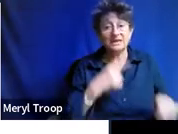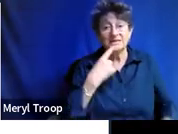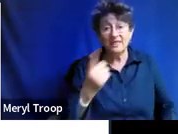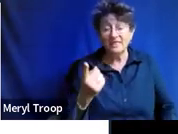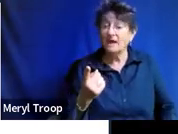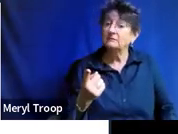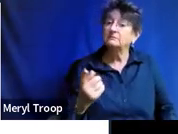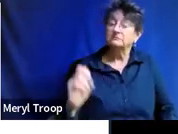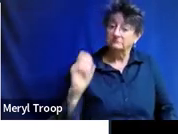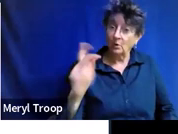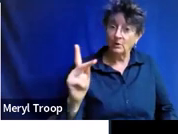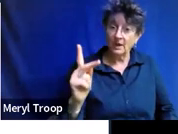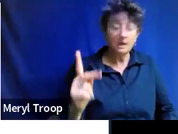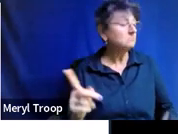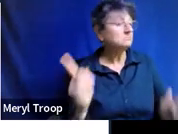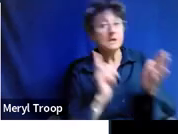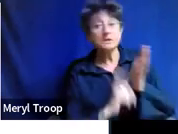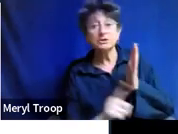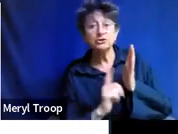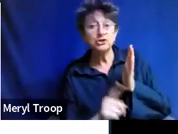investigate that with them. Well,